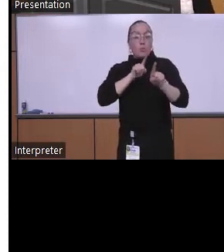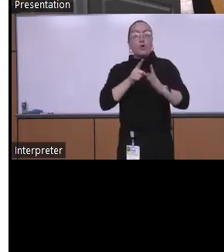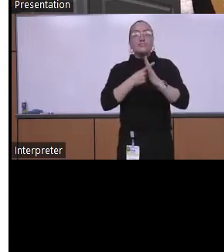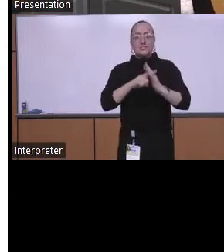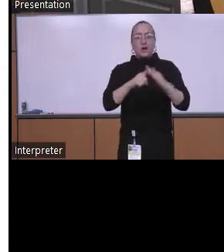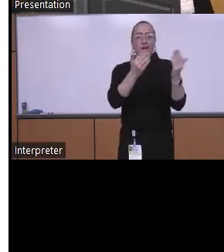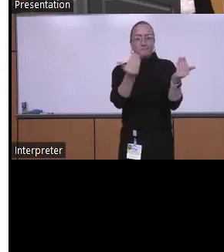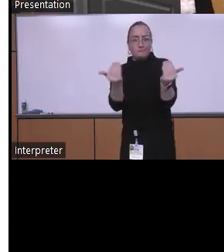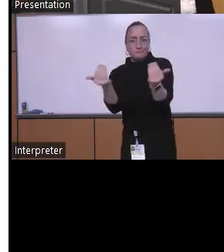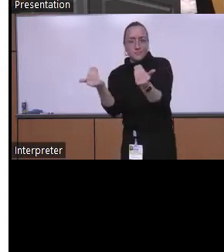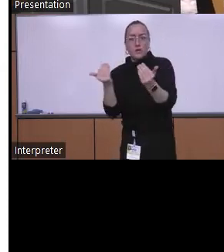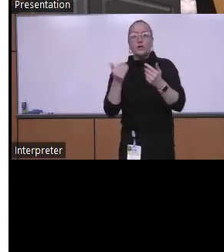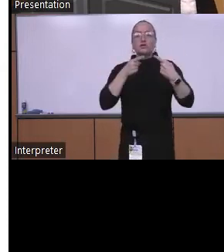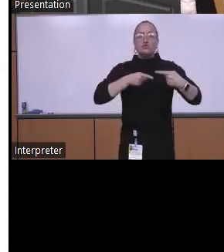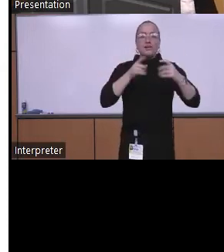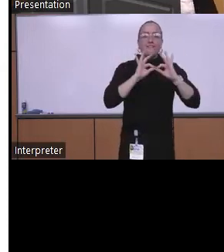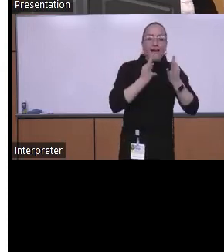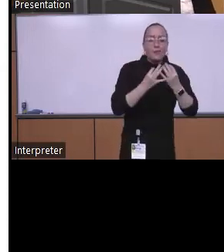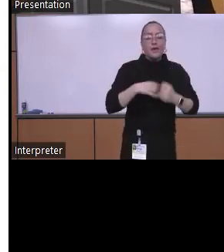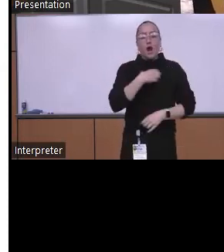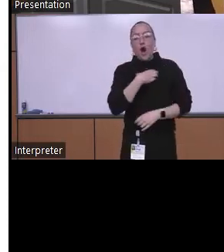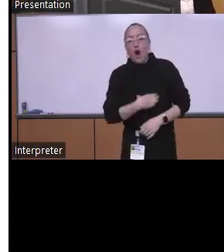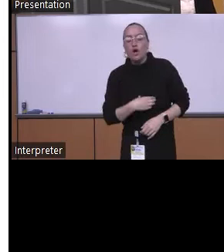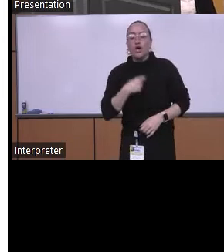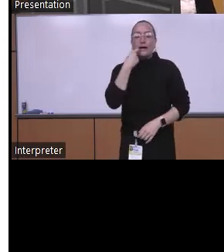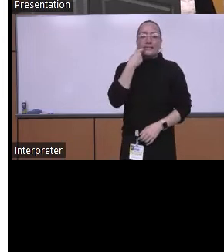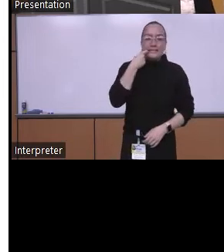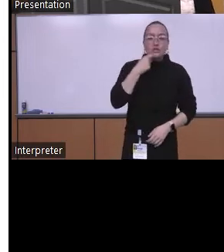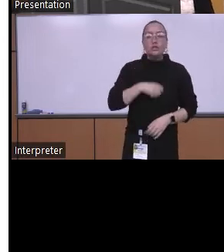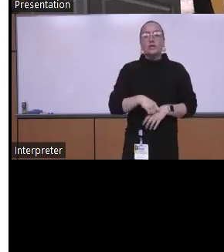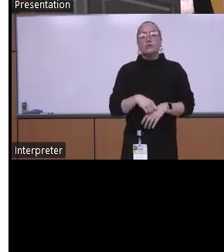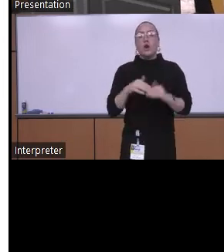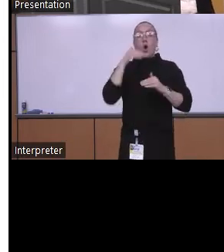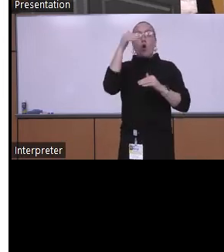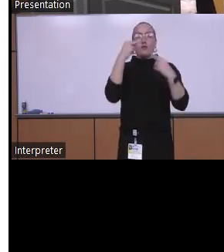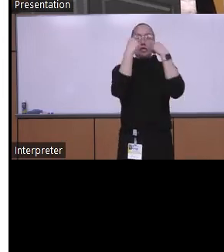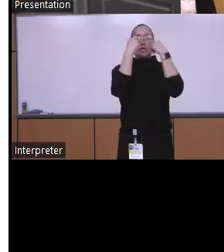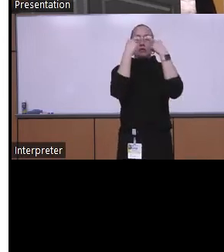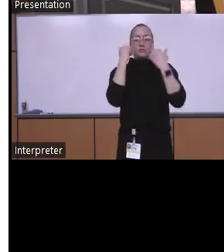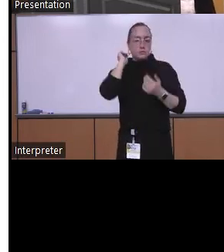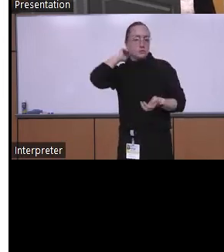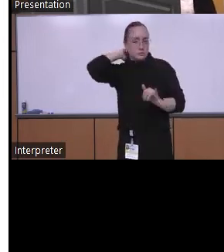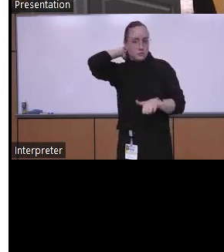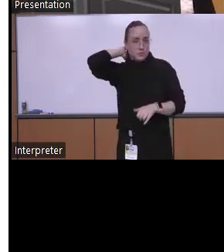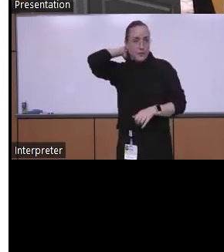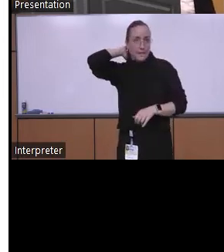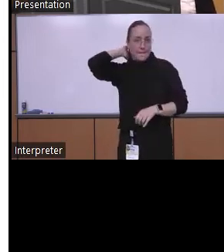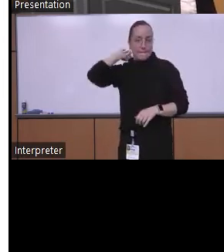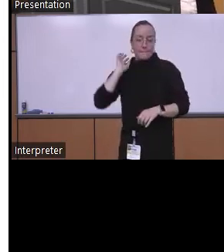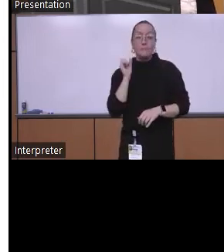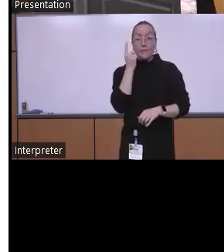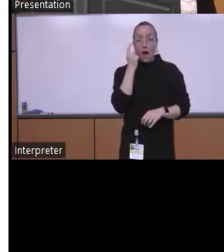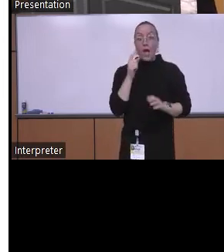about struggling families, poverty, hunger, addiction, inadequate supervision. Yet, in